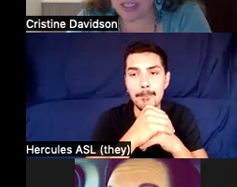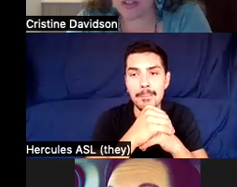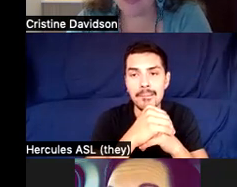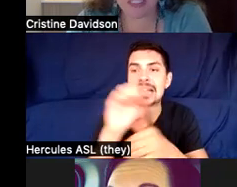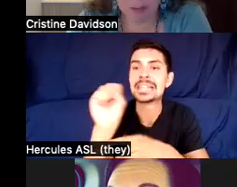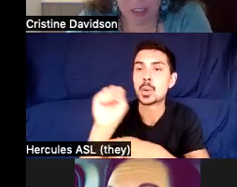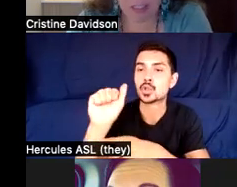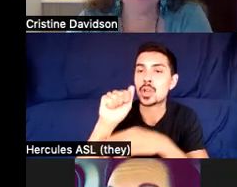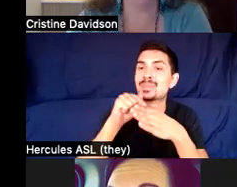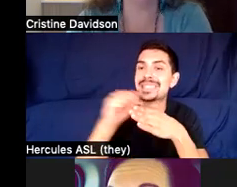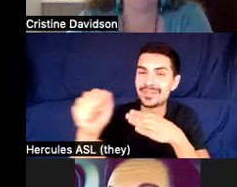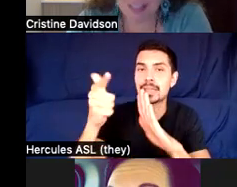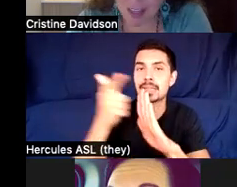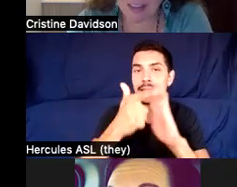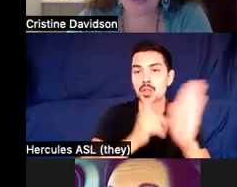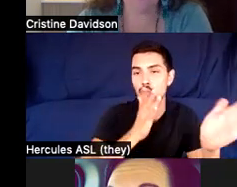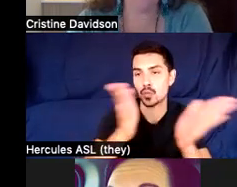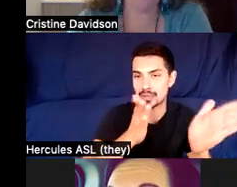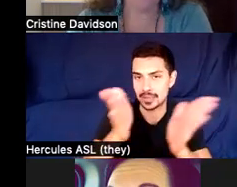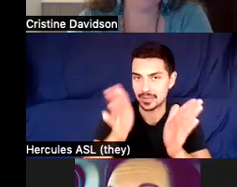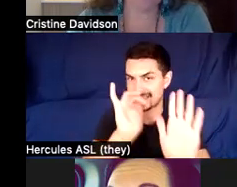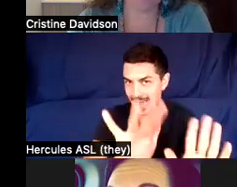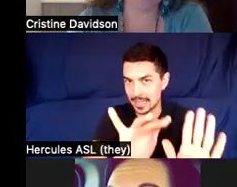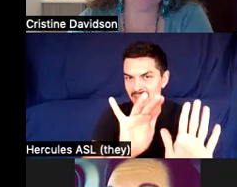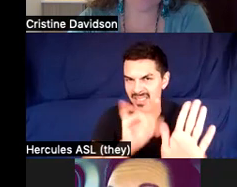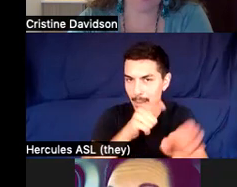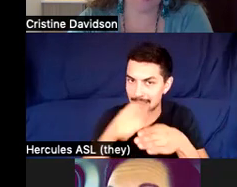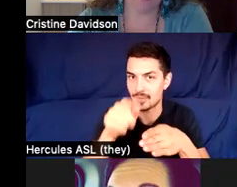Sexual assault specific legal services. Yes, Isaac.